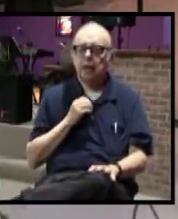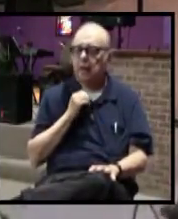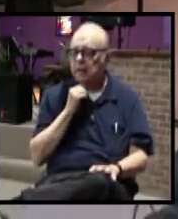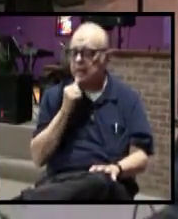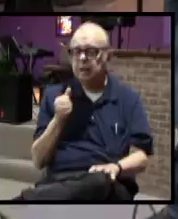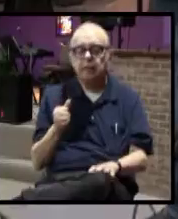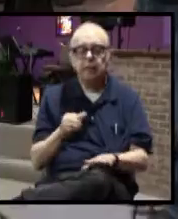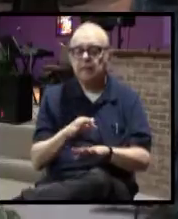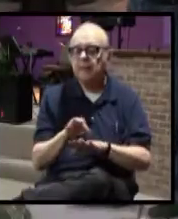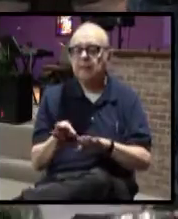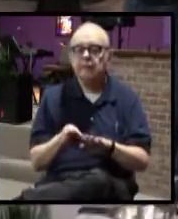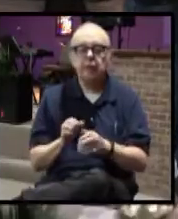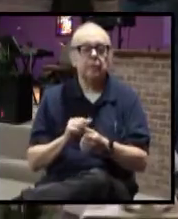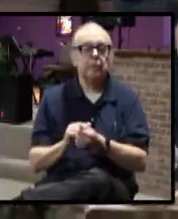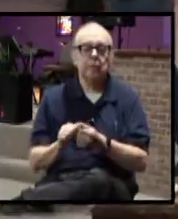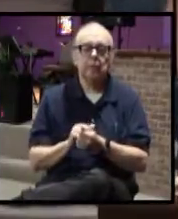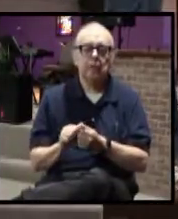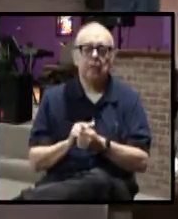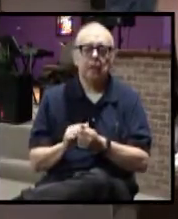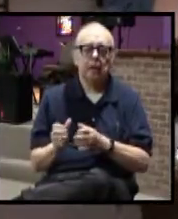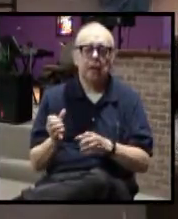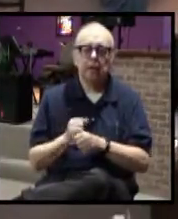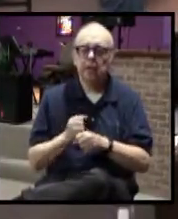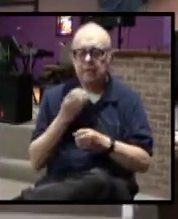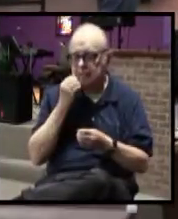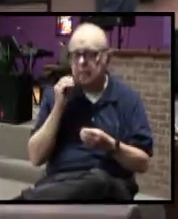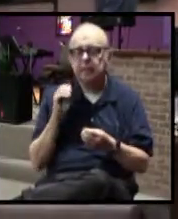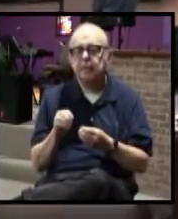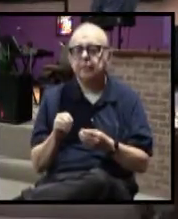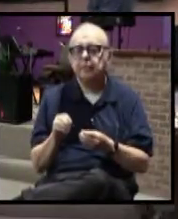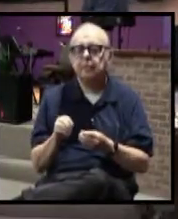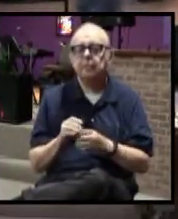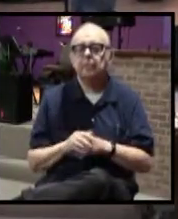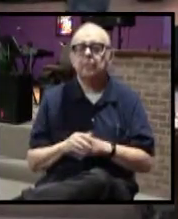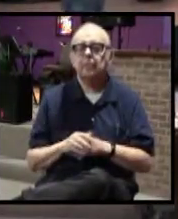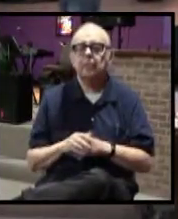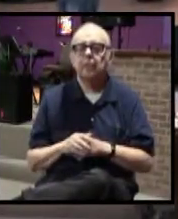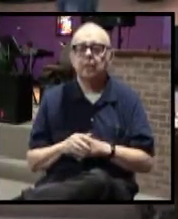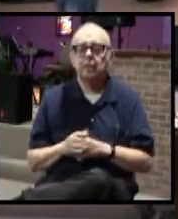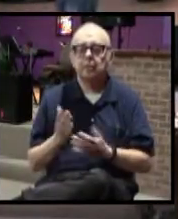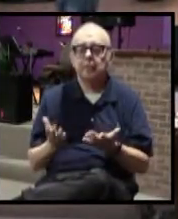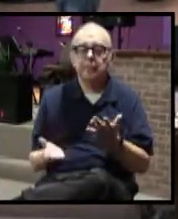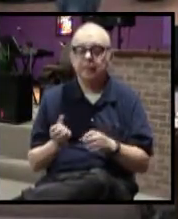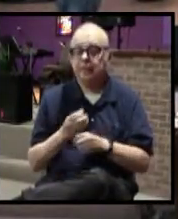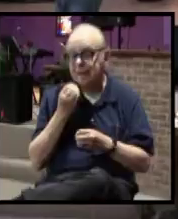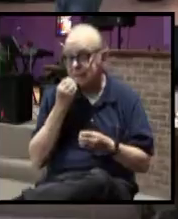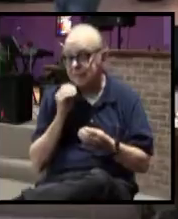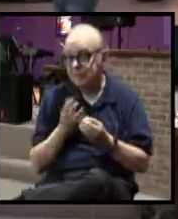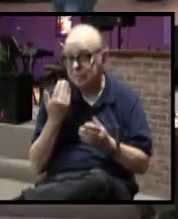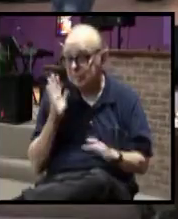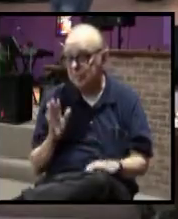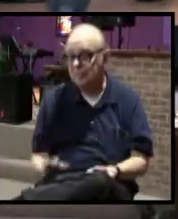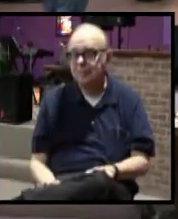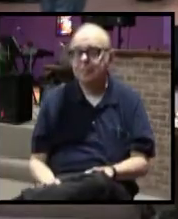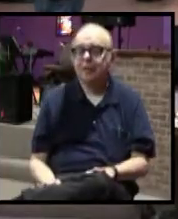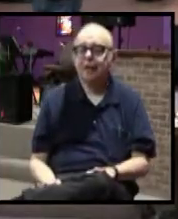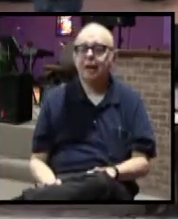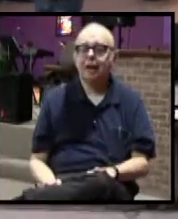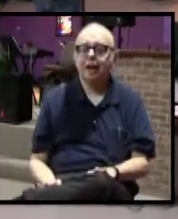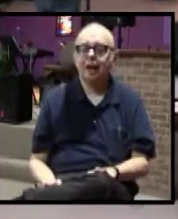She didn't get her feet washed. She didn't get a kiss from nobody. Maybe she did.